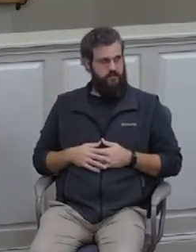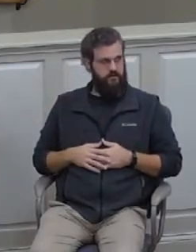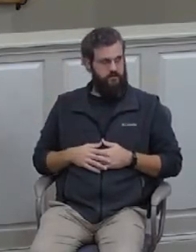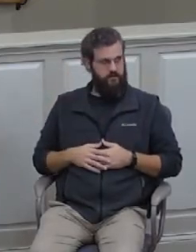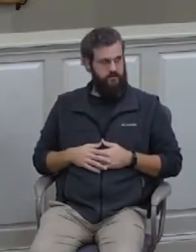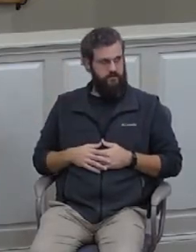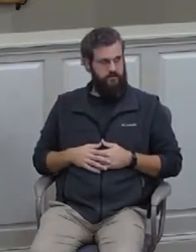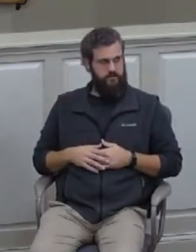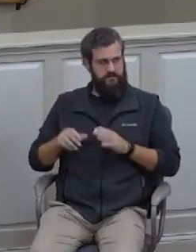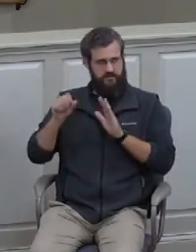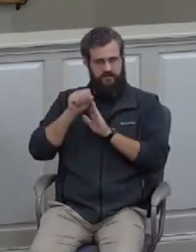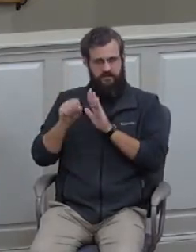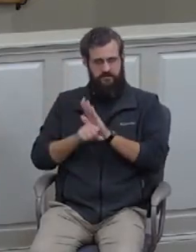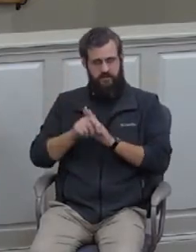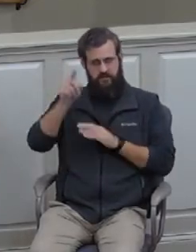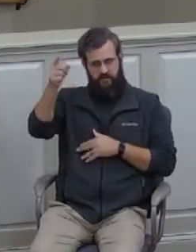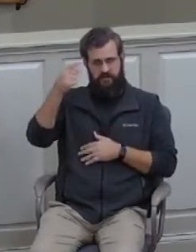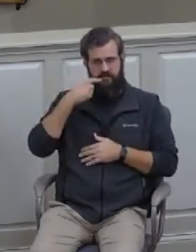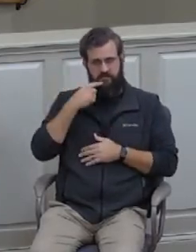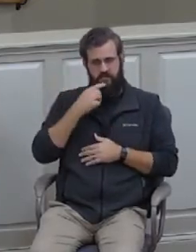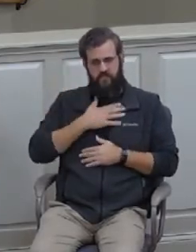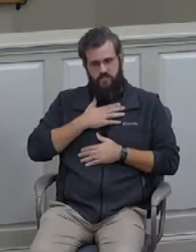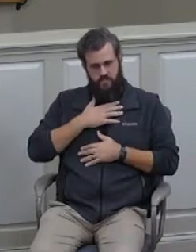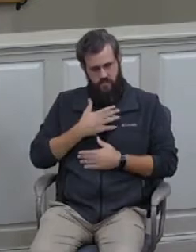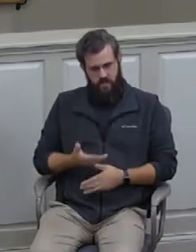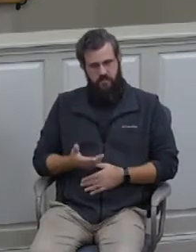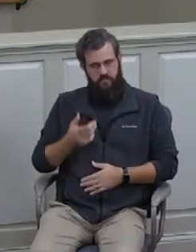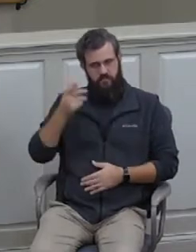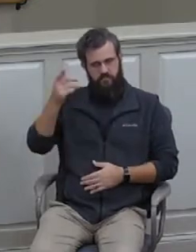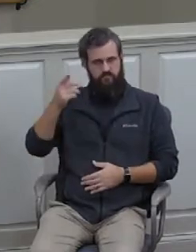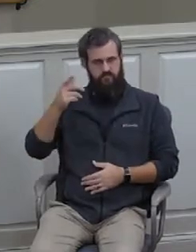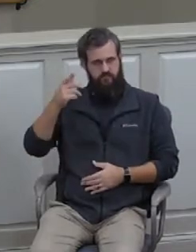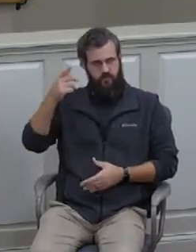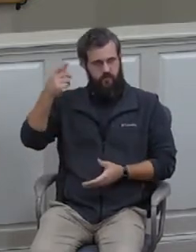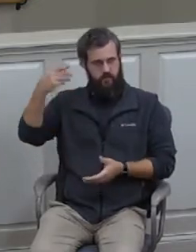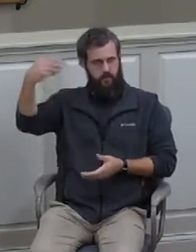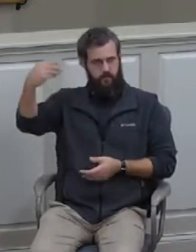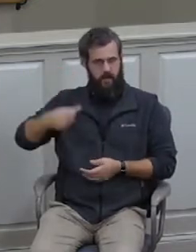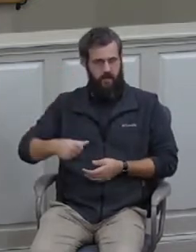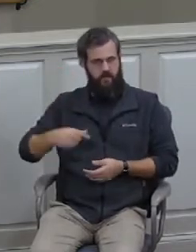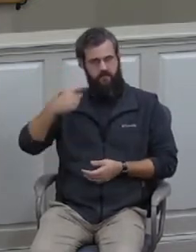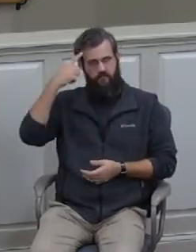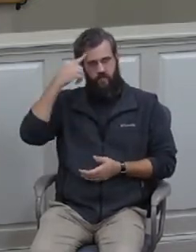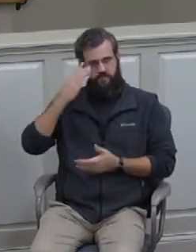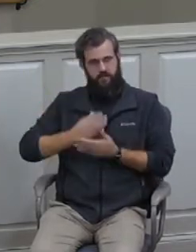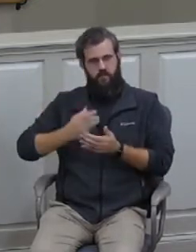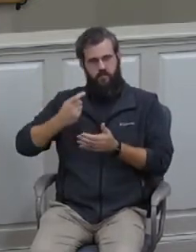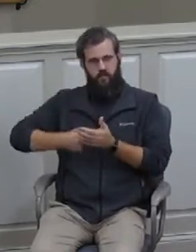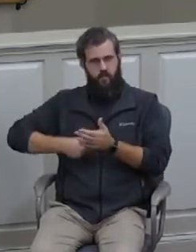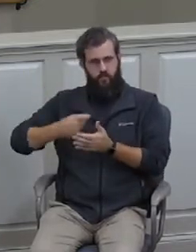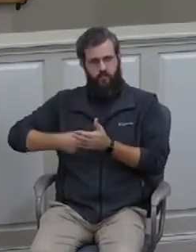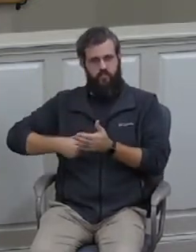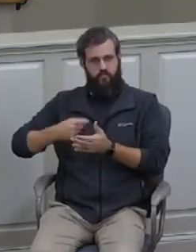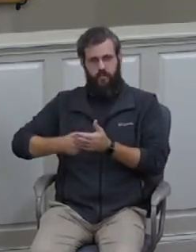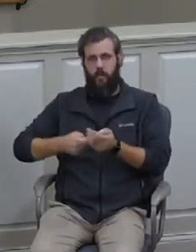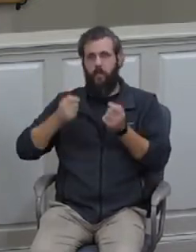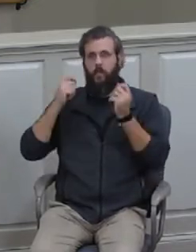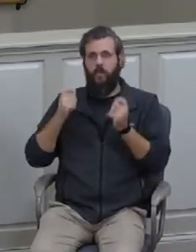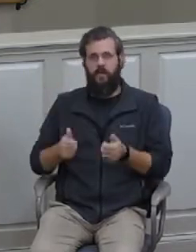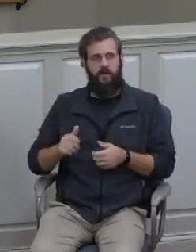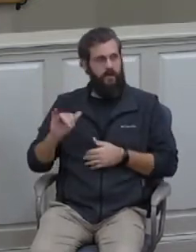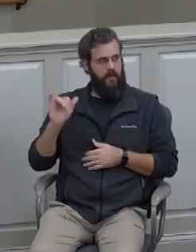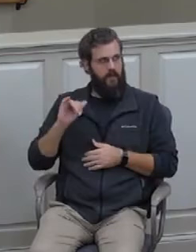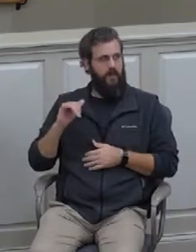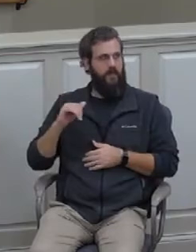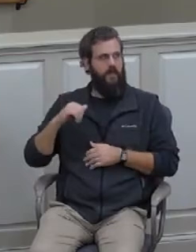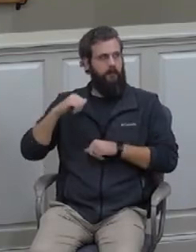things that the state said that they'd be willing to do at their cost, but they were relatively quick things like doing some